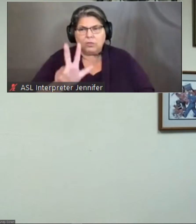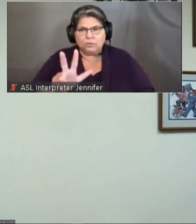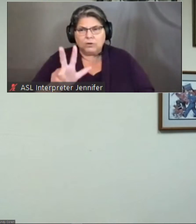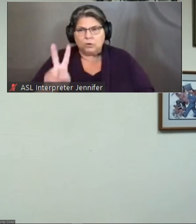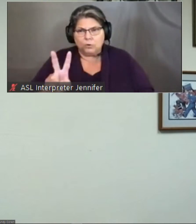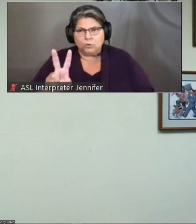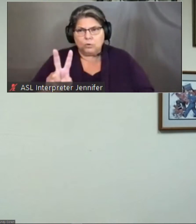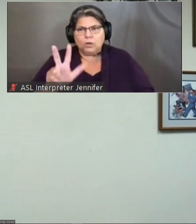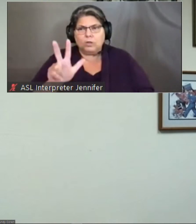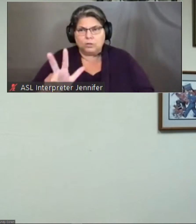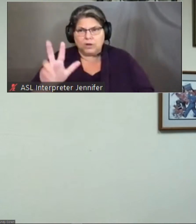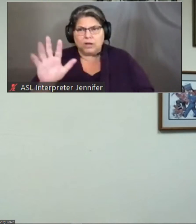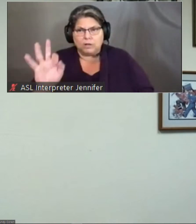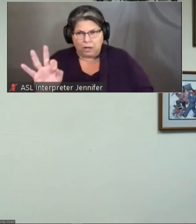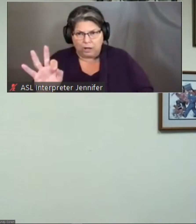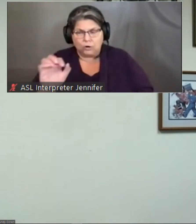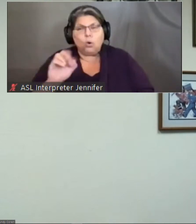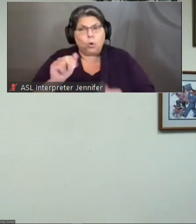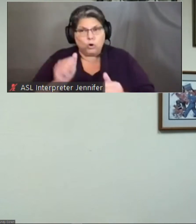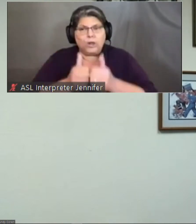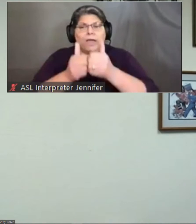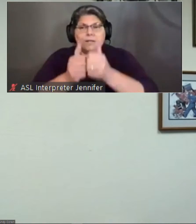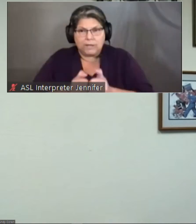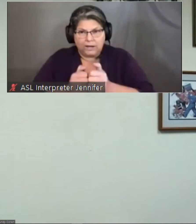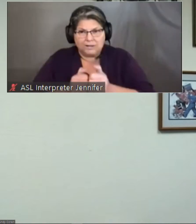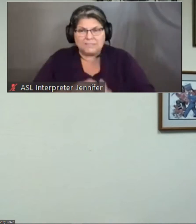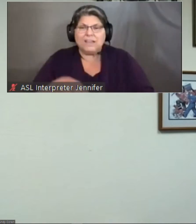707-467-3239, or text them at